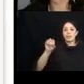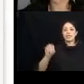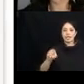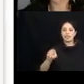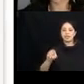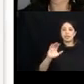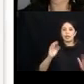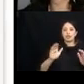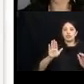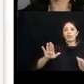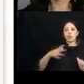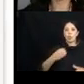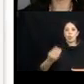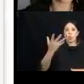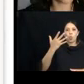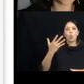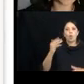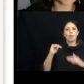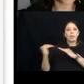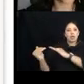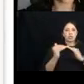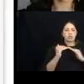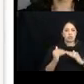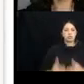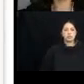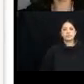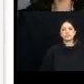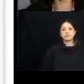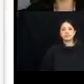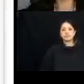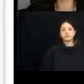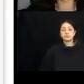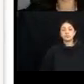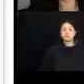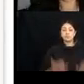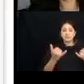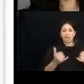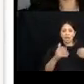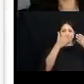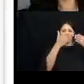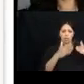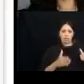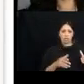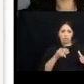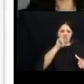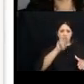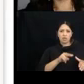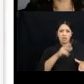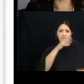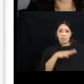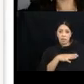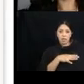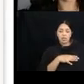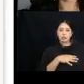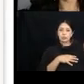in 1960, that was 70%. When we break it down and we look at females, as we know, there are